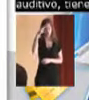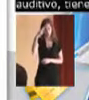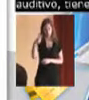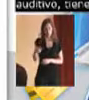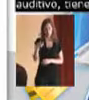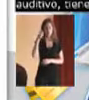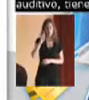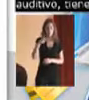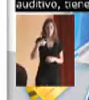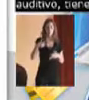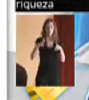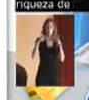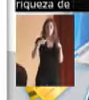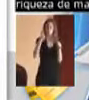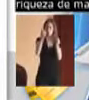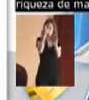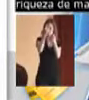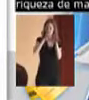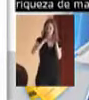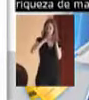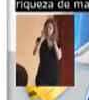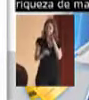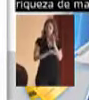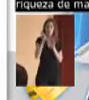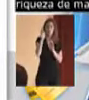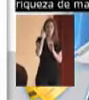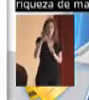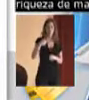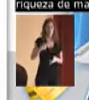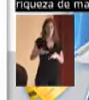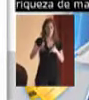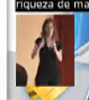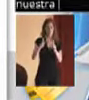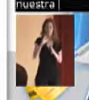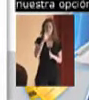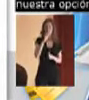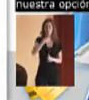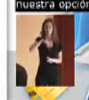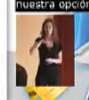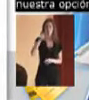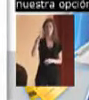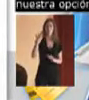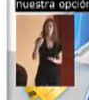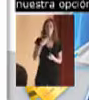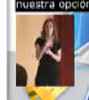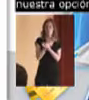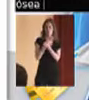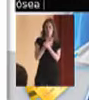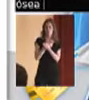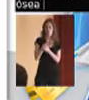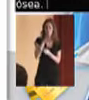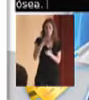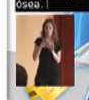needs to allow for a certain variety of acoustic nuances, and the transmission is being the bone